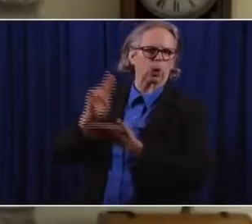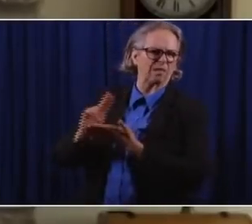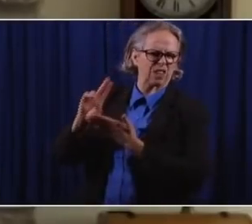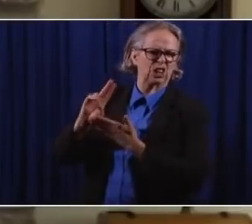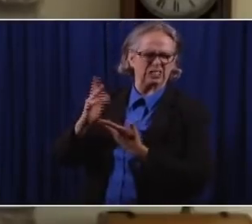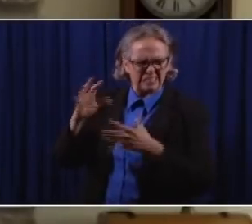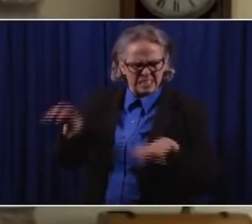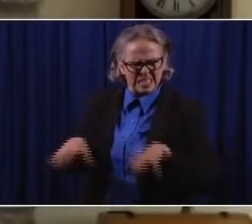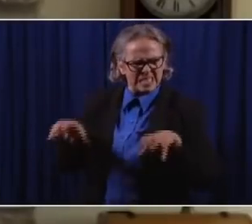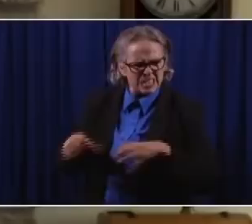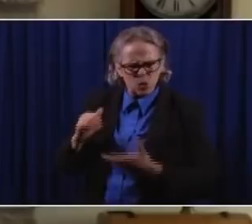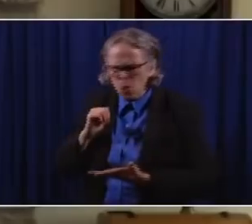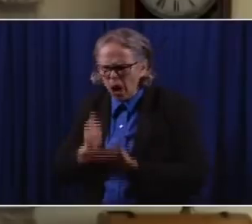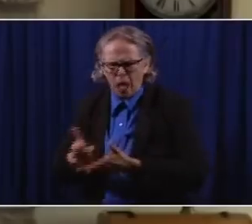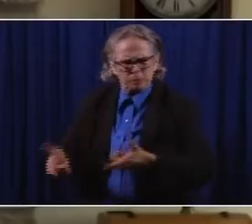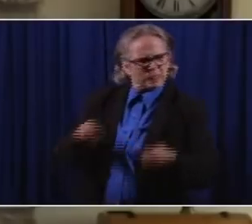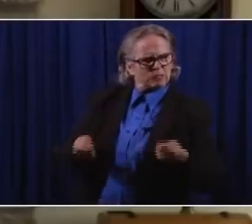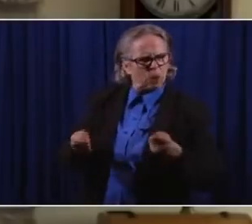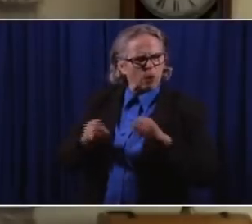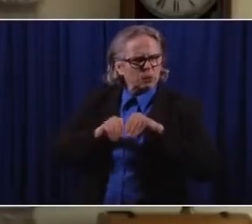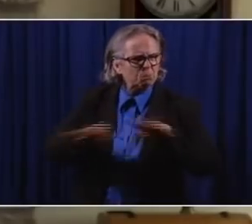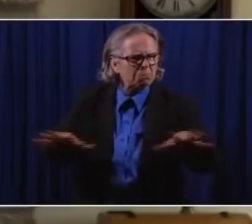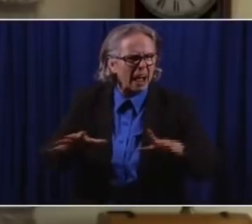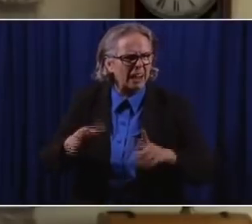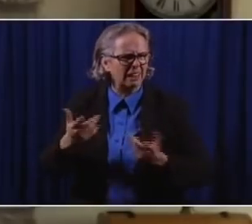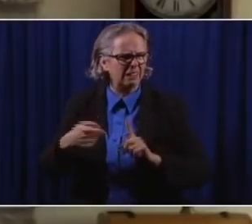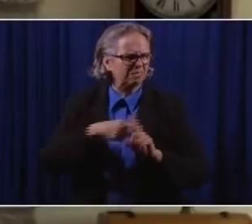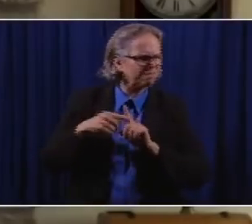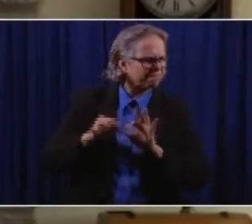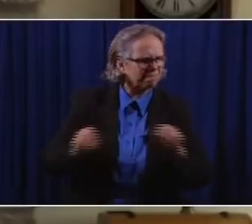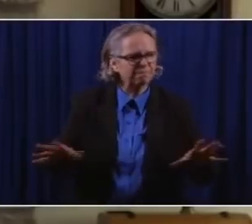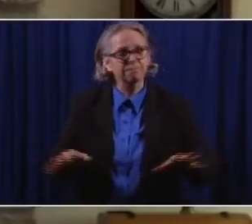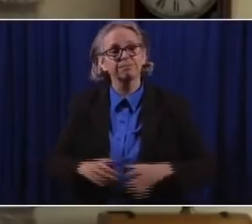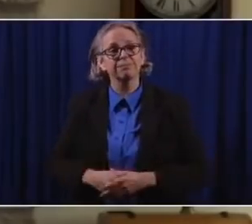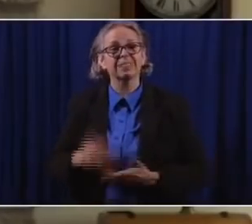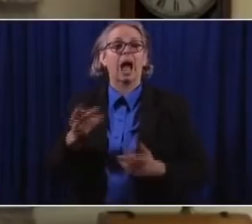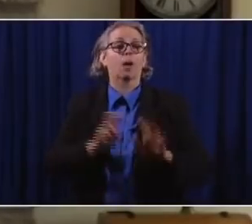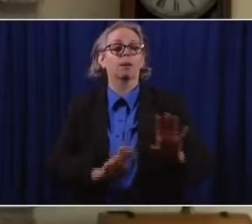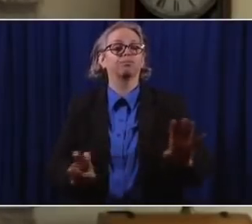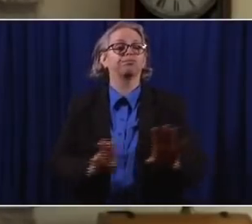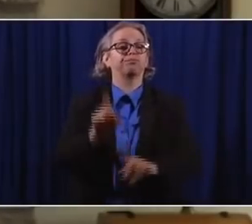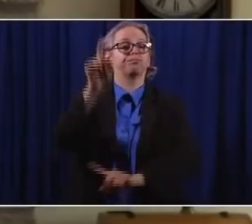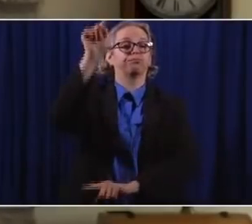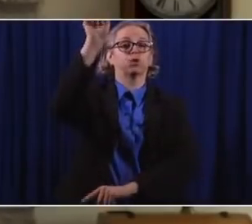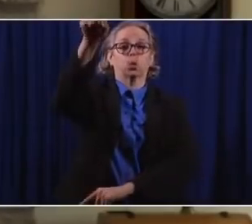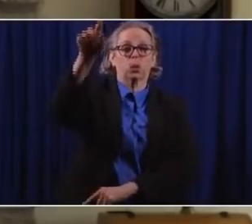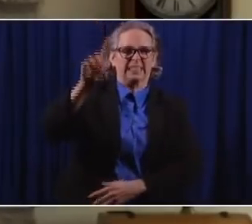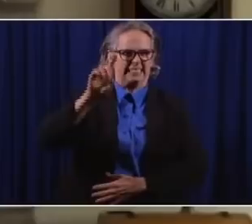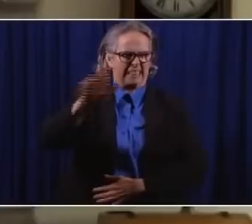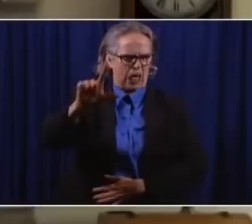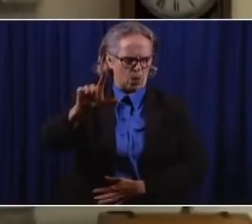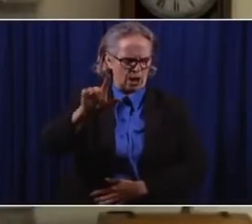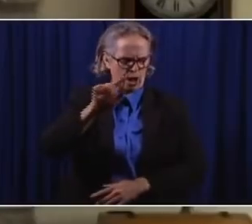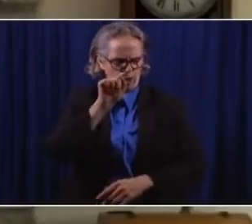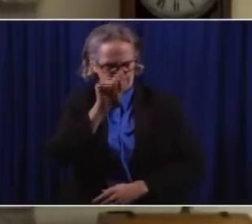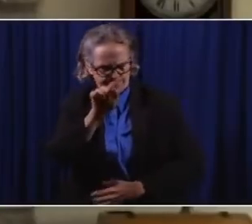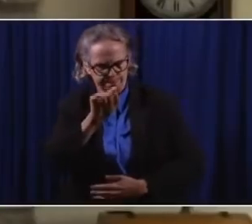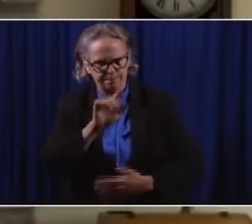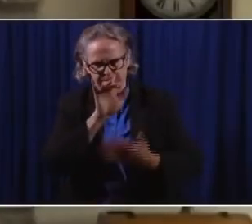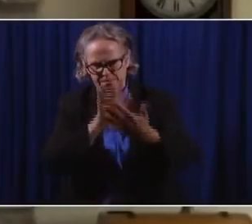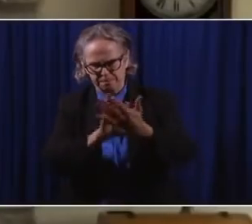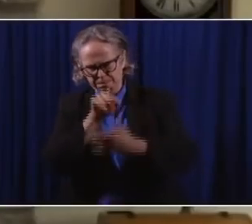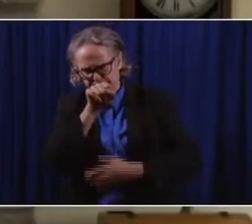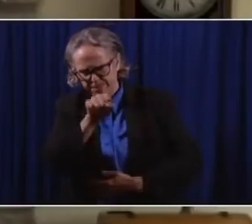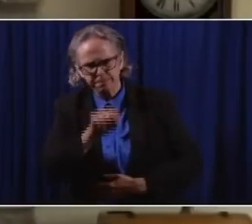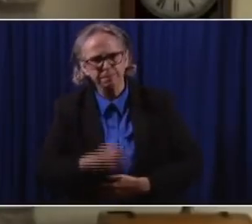moment. Delaware County meets the CDC threshold for high incidence. There's been a sustained increase in outpatient visits, again, an early